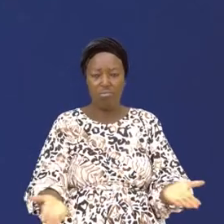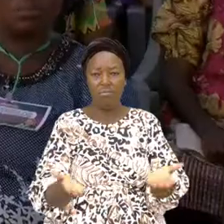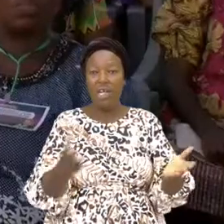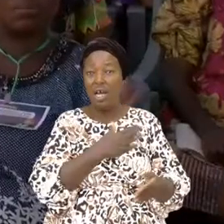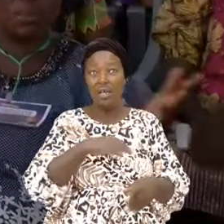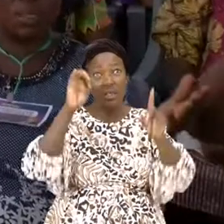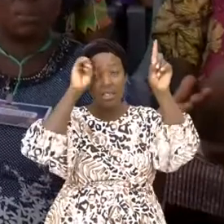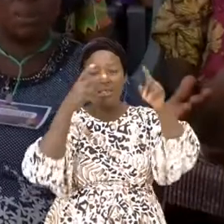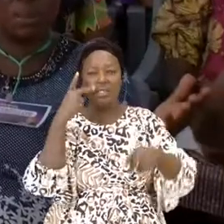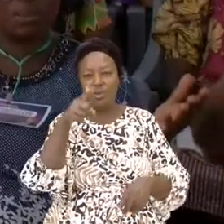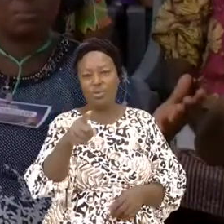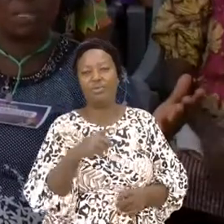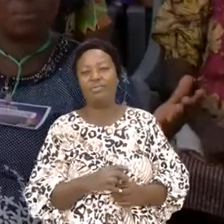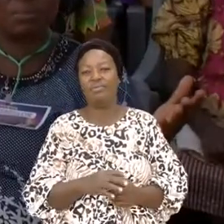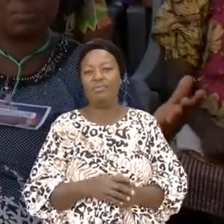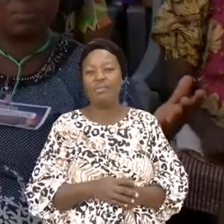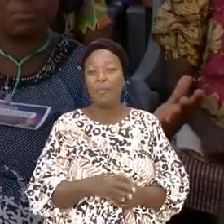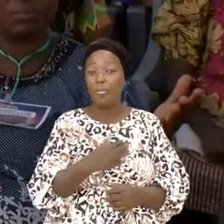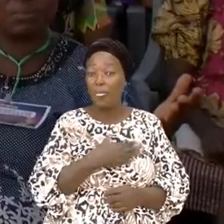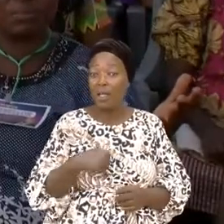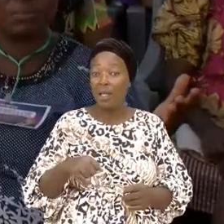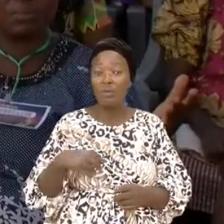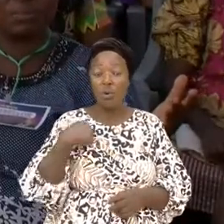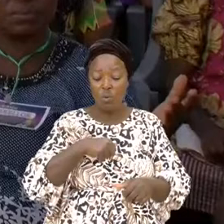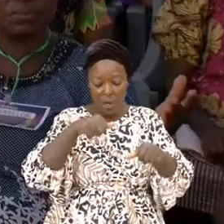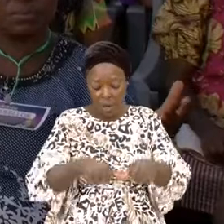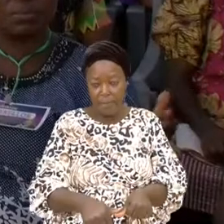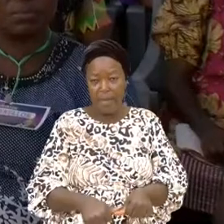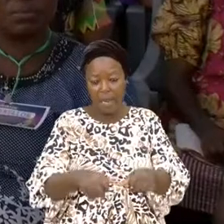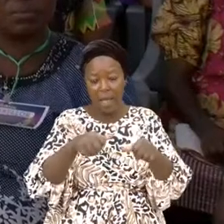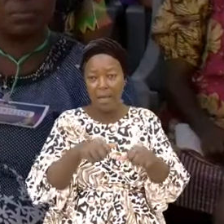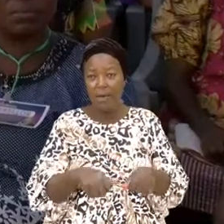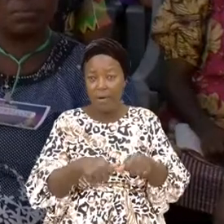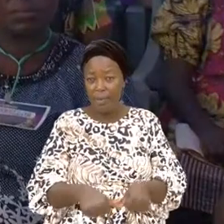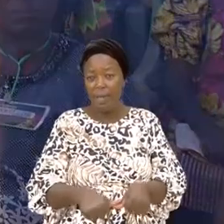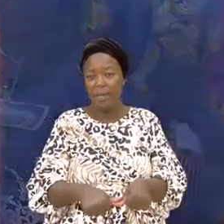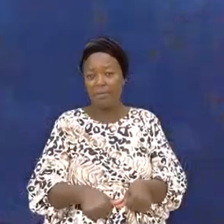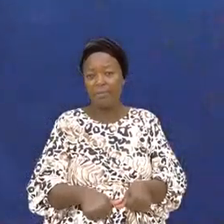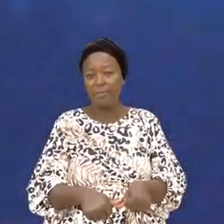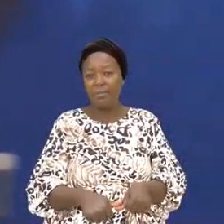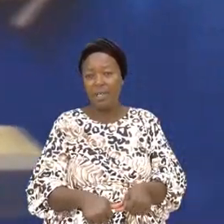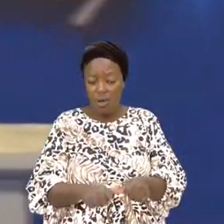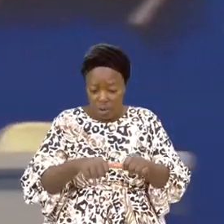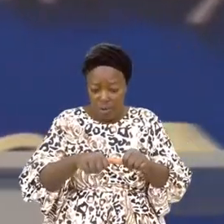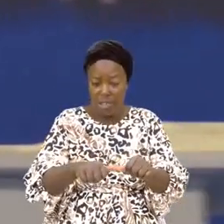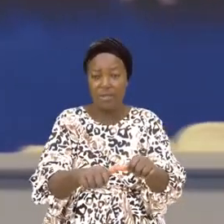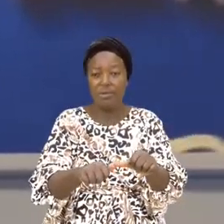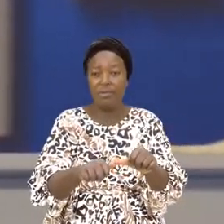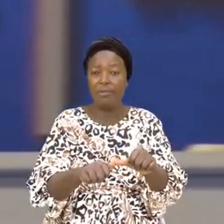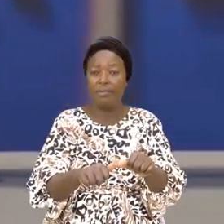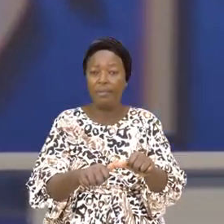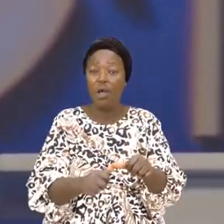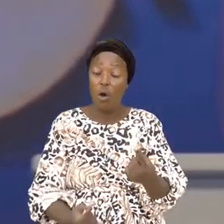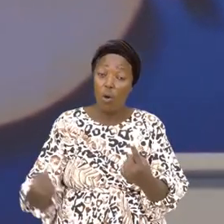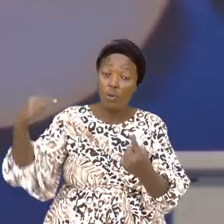you. And when you remain abiding, consistent,